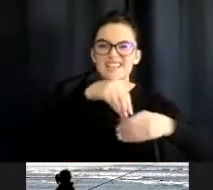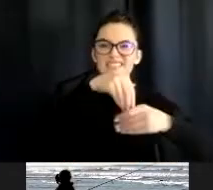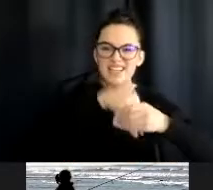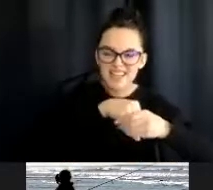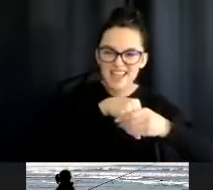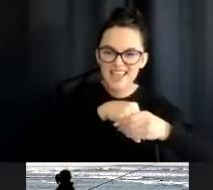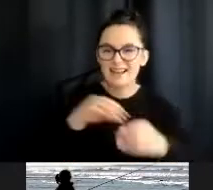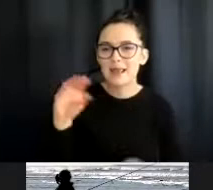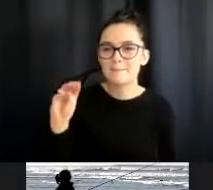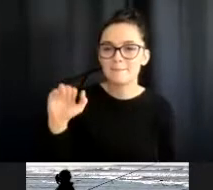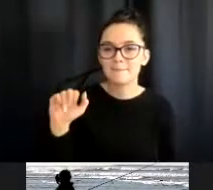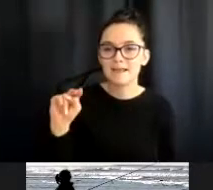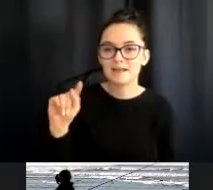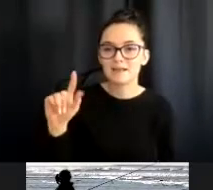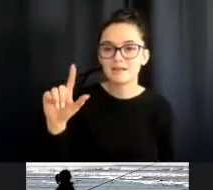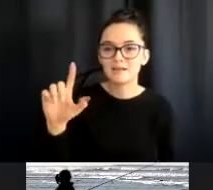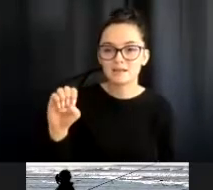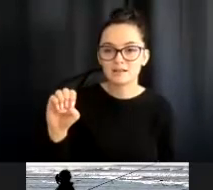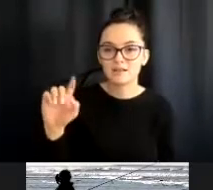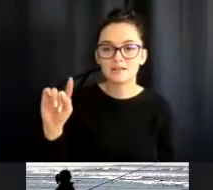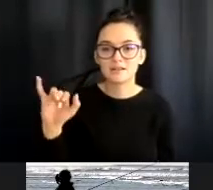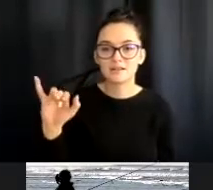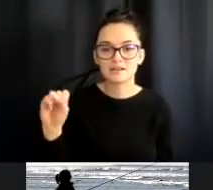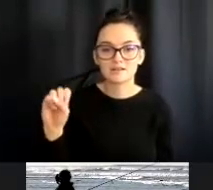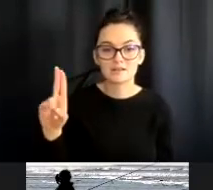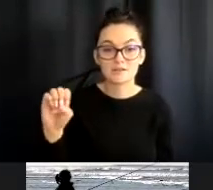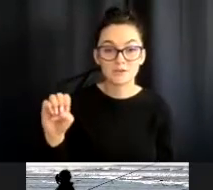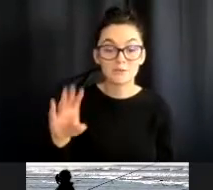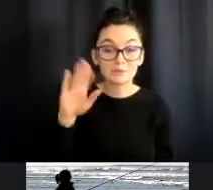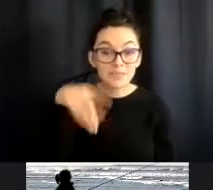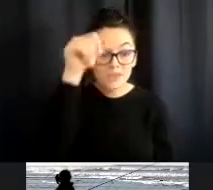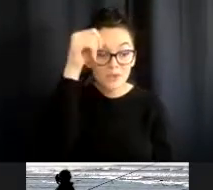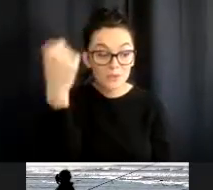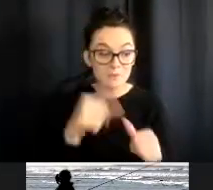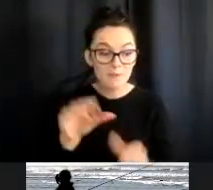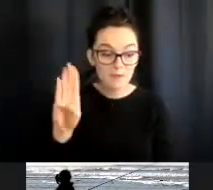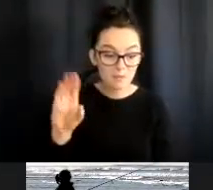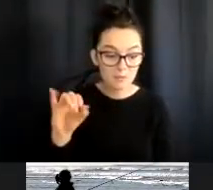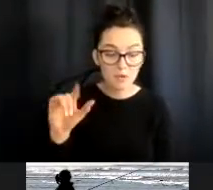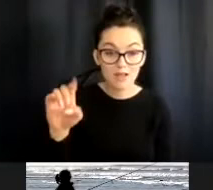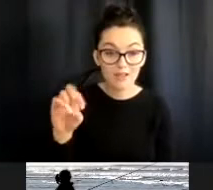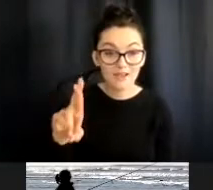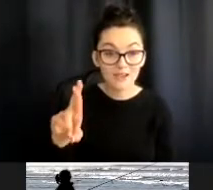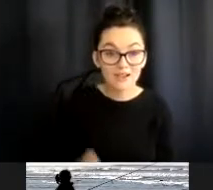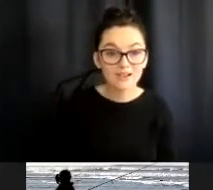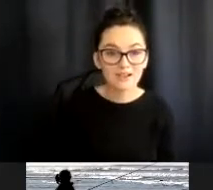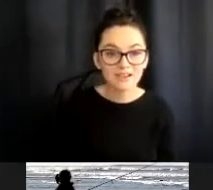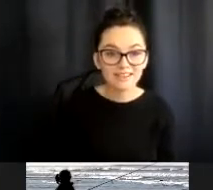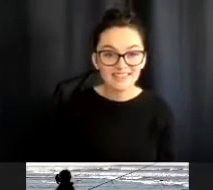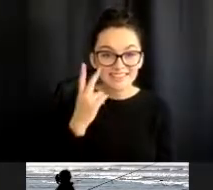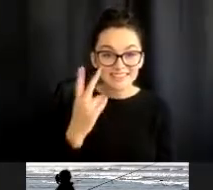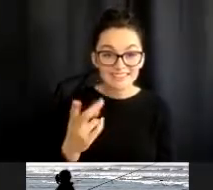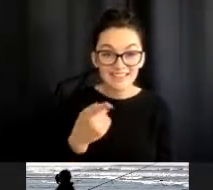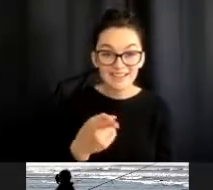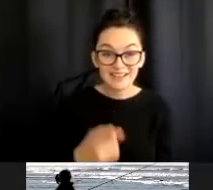mantle tissue. Okay, remember the boiler that Miss Carrie told us about at the beginning when we were in her